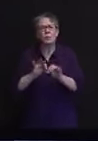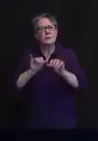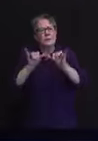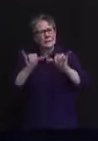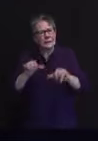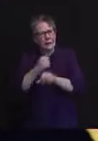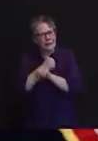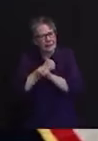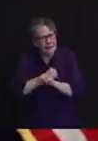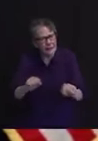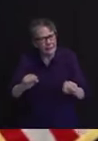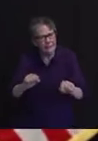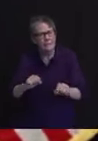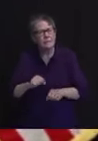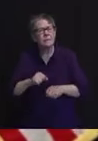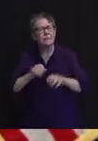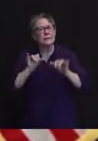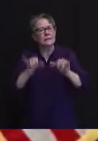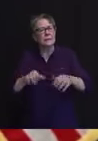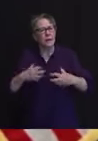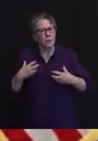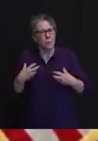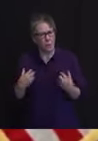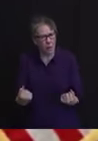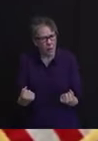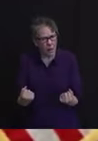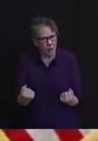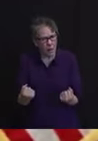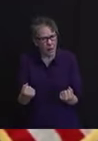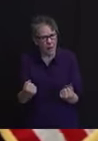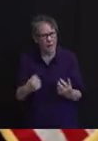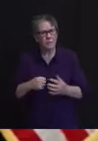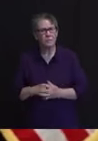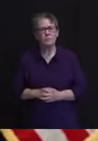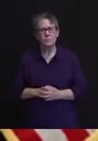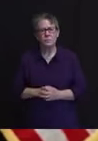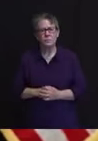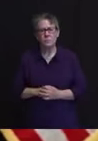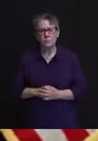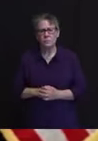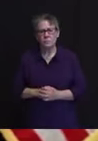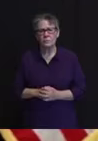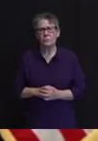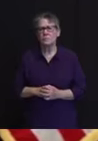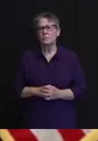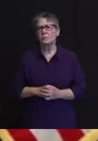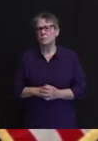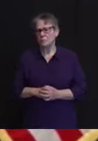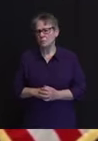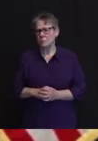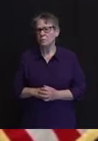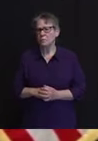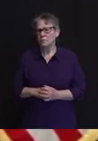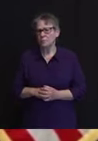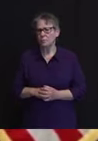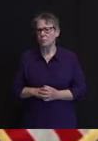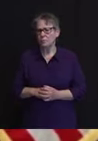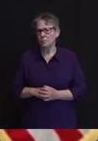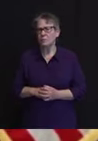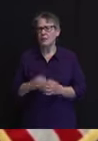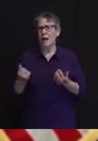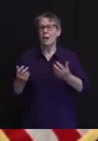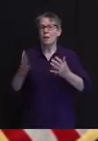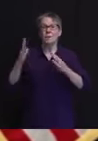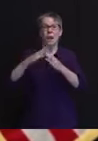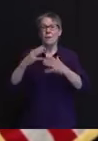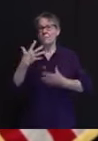with you. Is that okay? Counties with most positive cases continue to be Bergen, number 1, now Hudson, number 2,